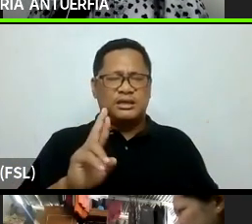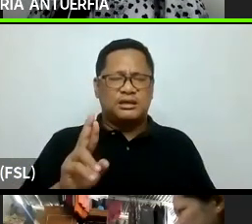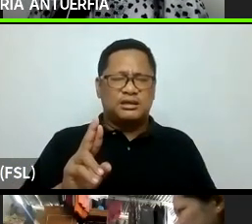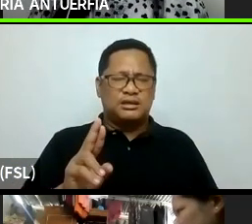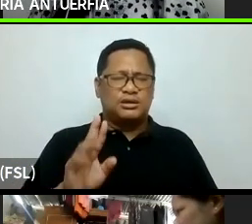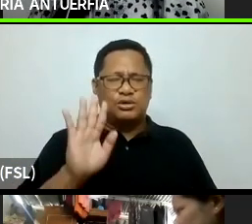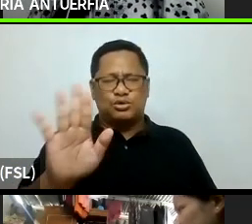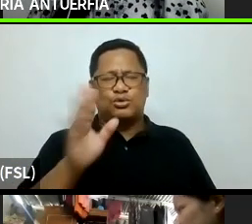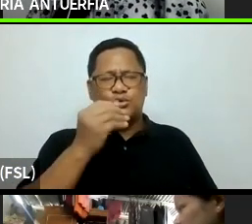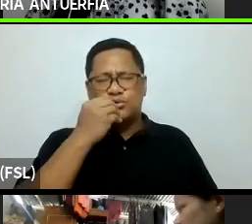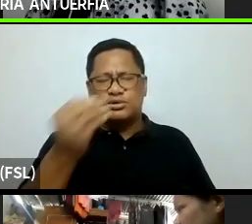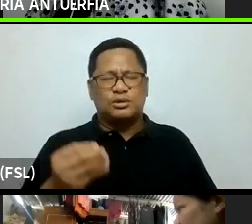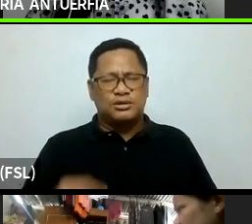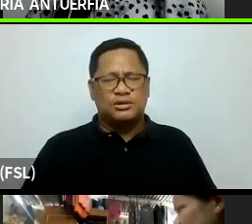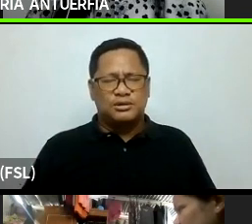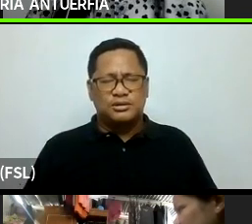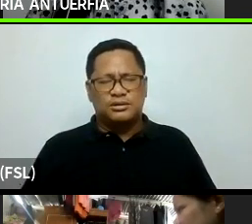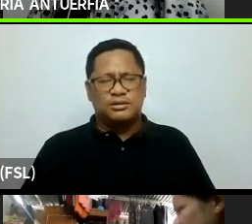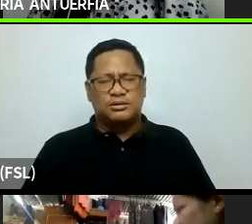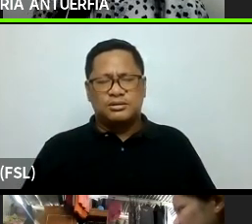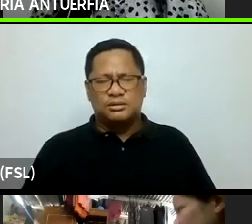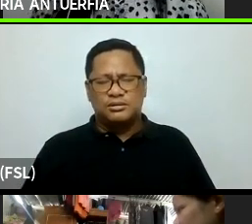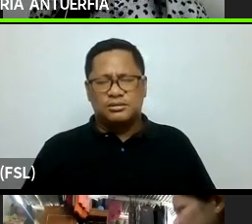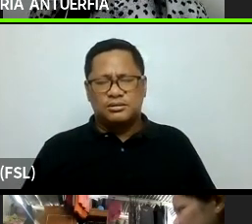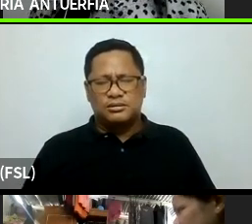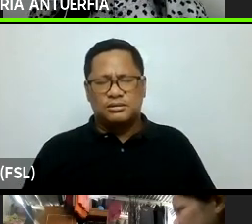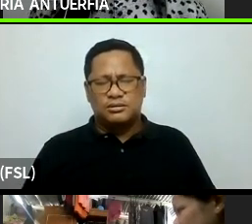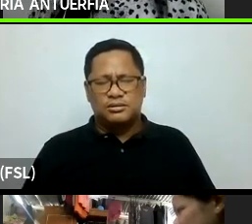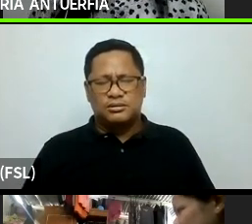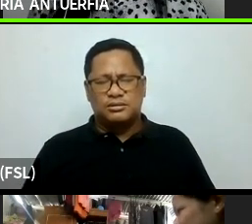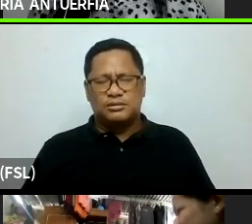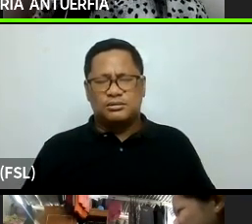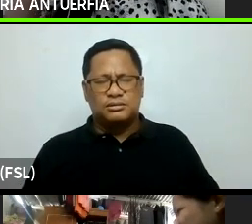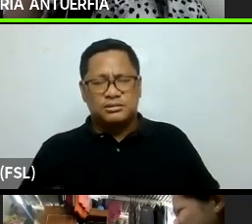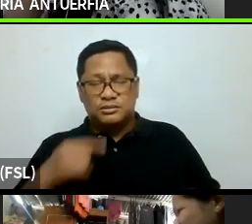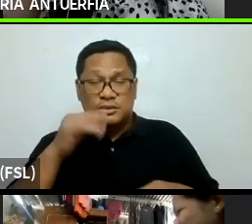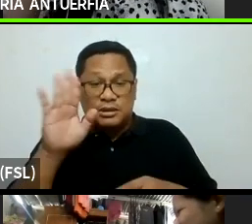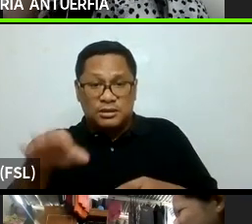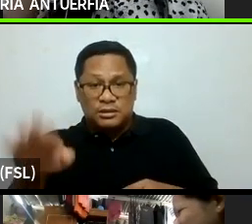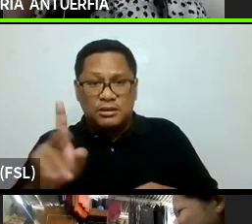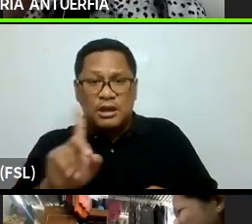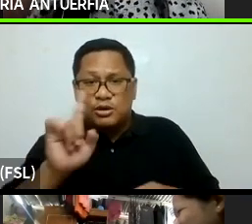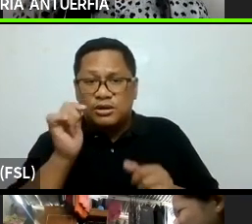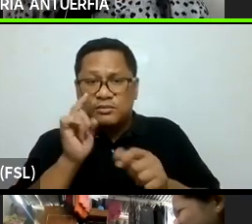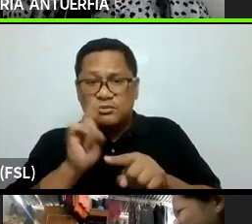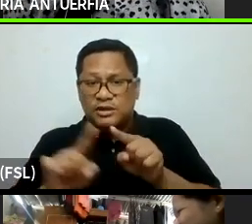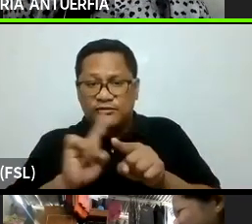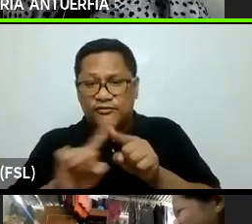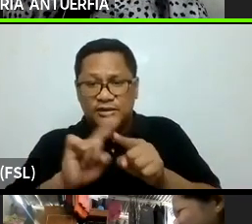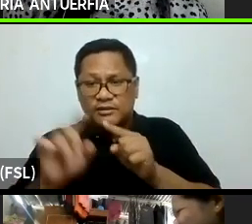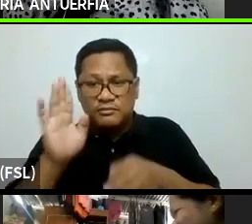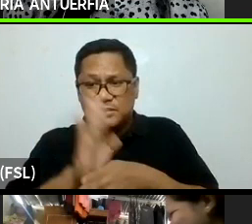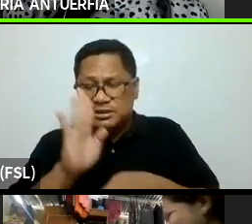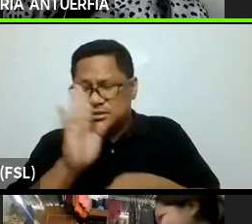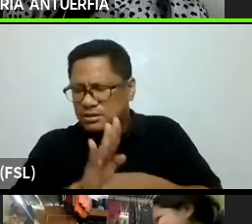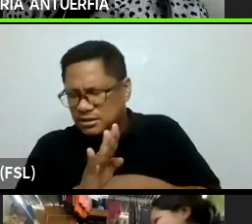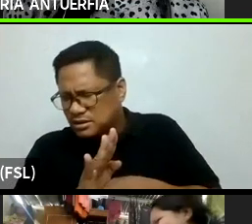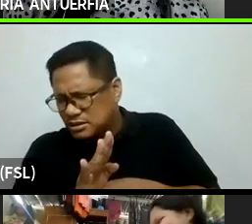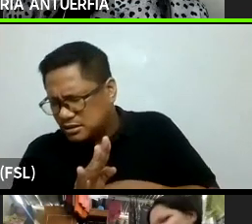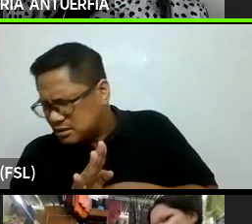ready na yung orders ninyo. So may Glo, schedule. Yes. Glo, anong pagkakaiba ng business